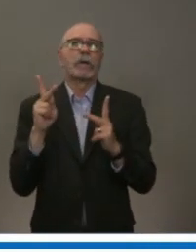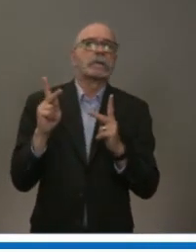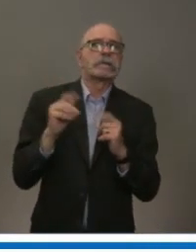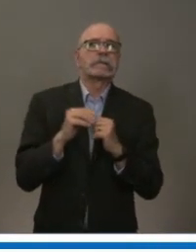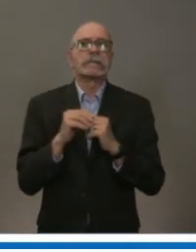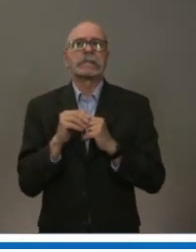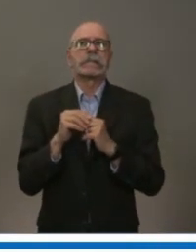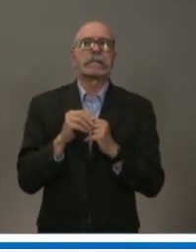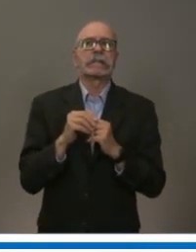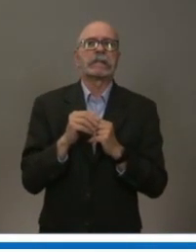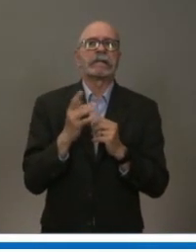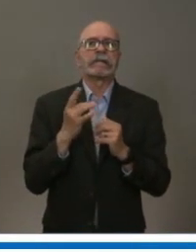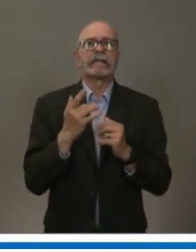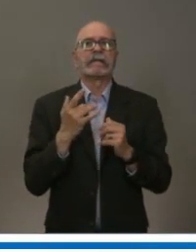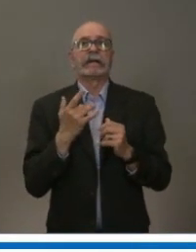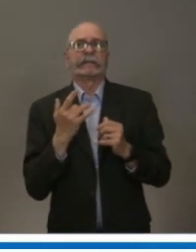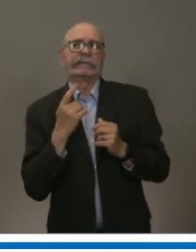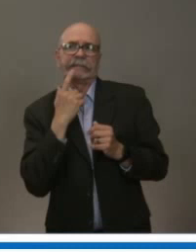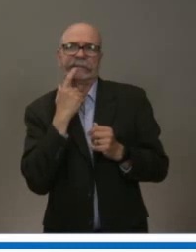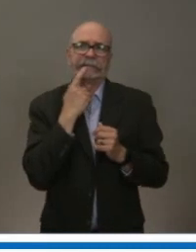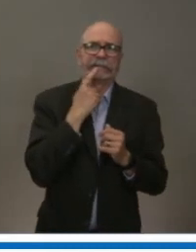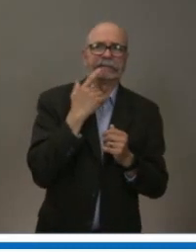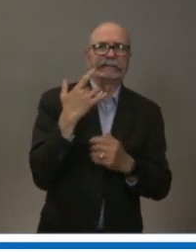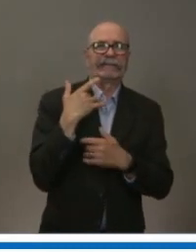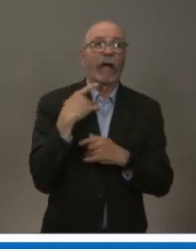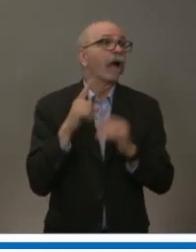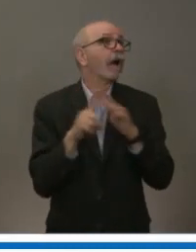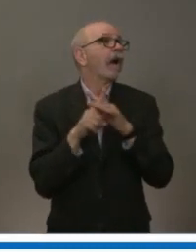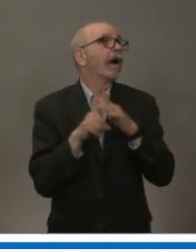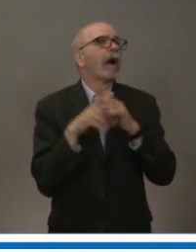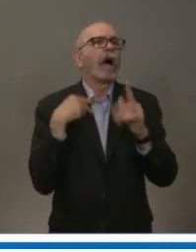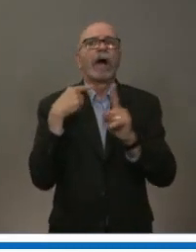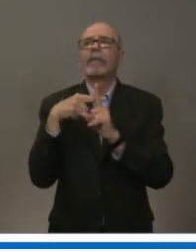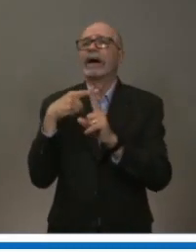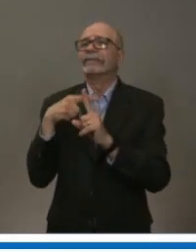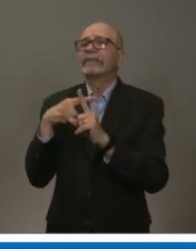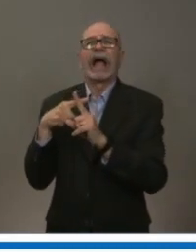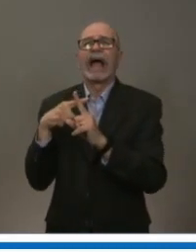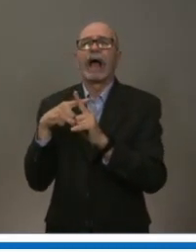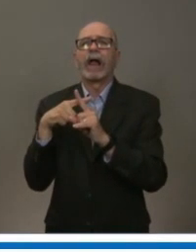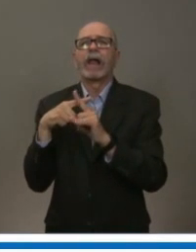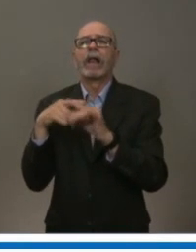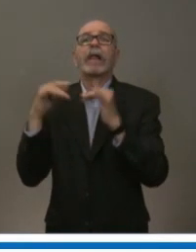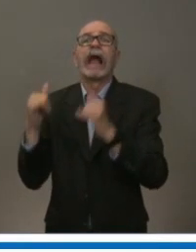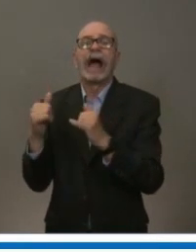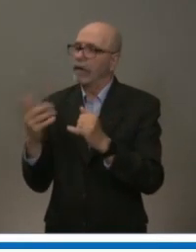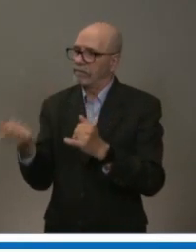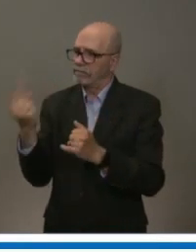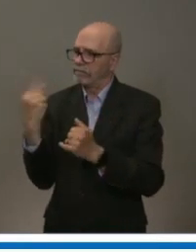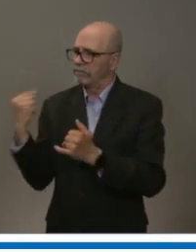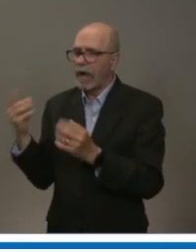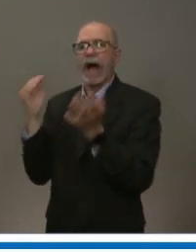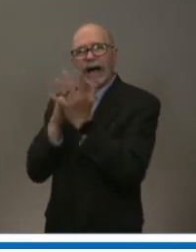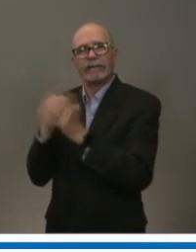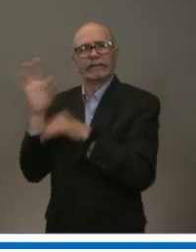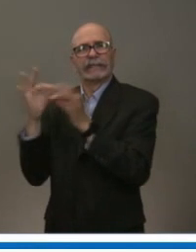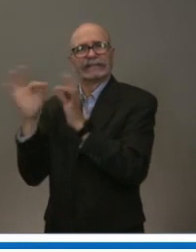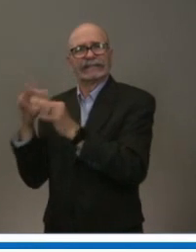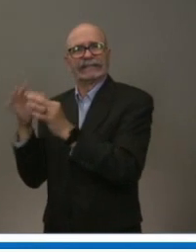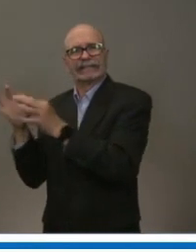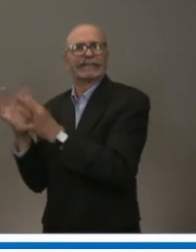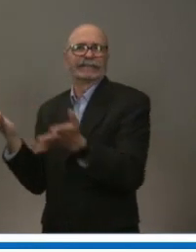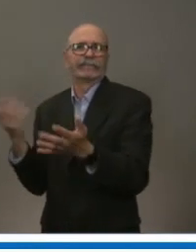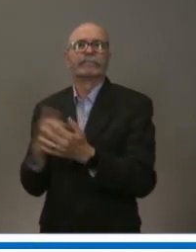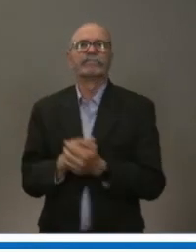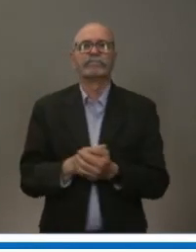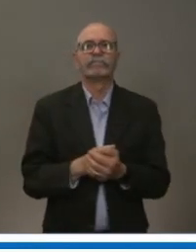see a big increase in positives because we've expanded the screening so much. I certainly anticipate that as we test more people,